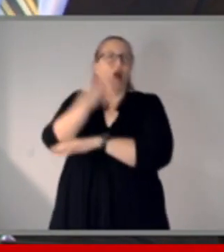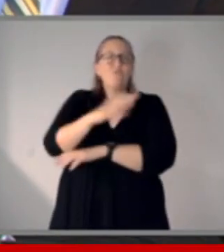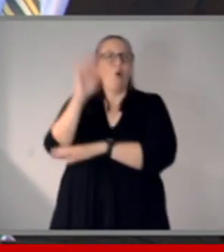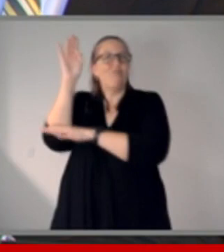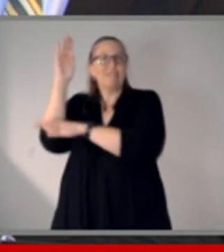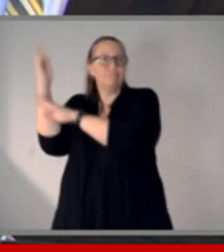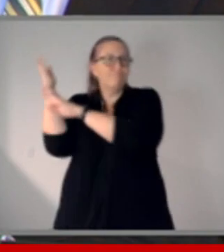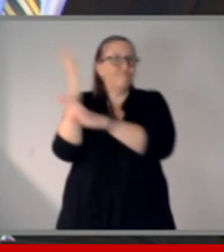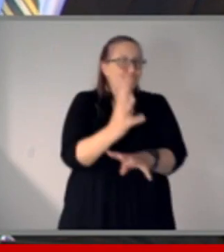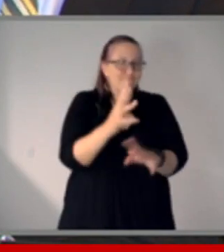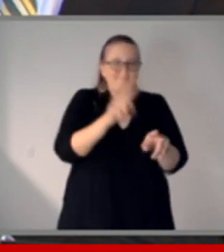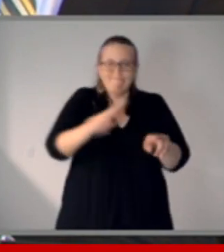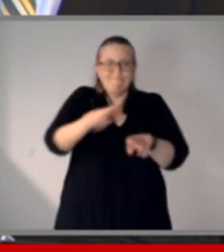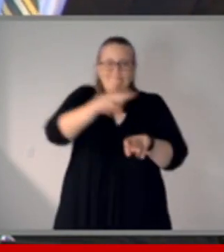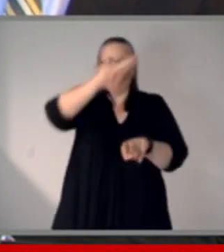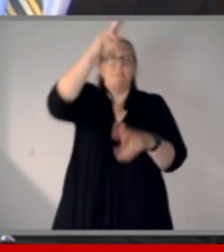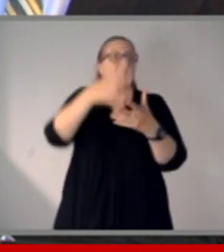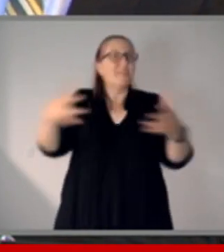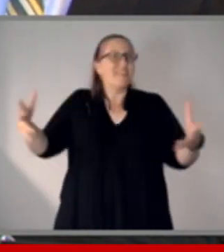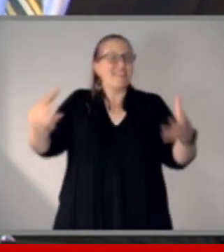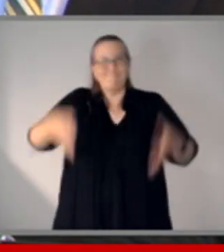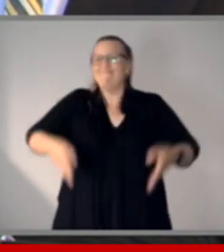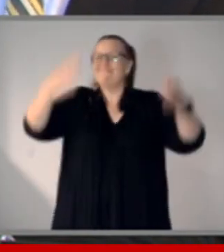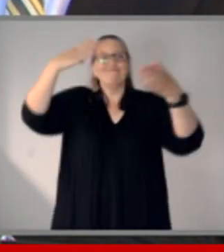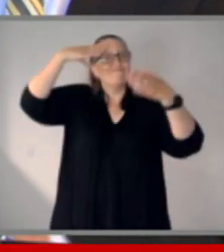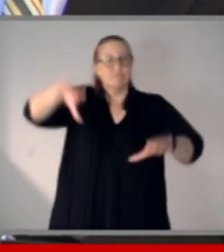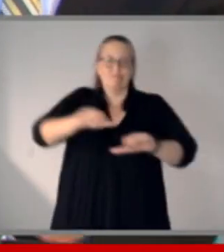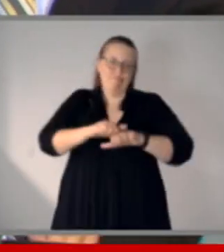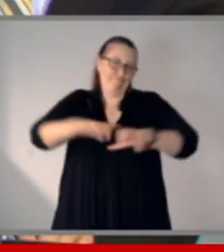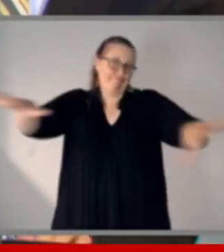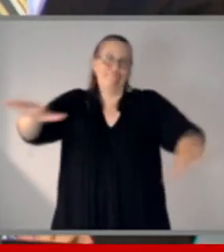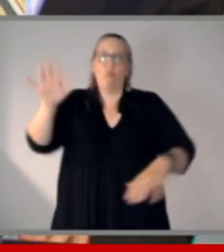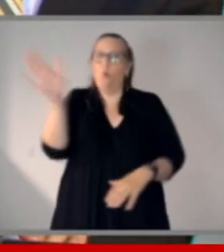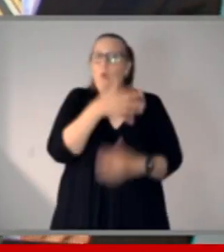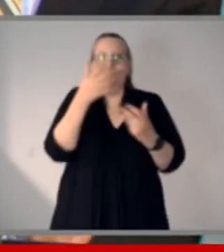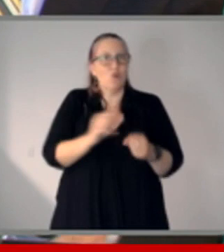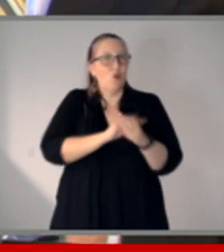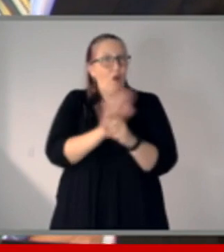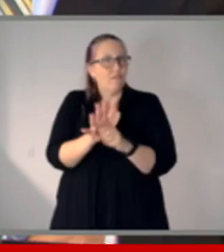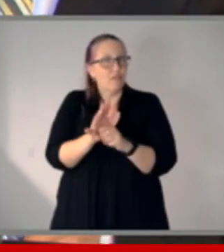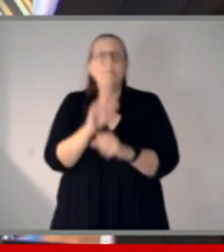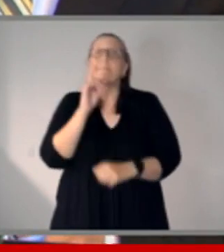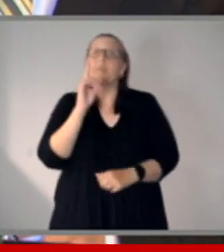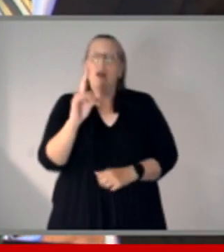recently. Again, very high vaccination rate right throughout their population of over 70%.